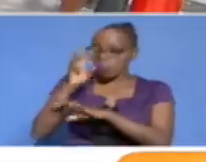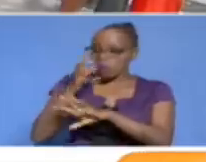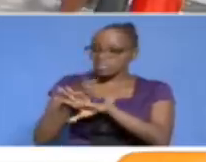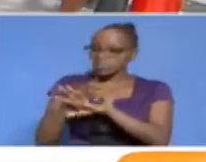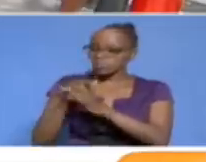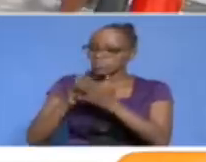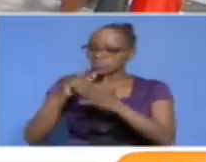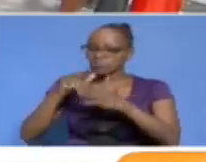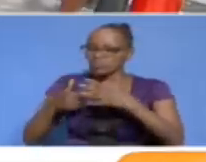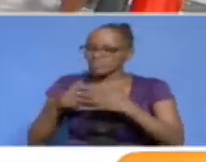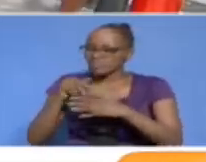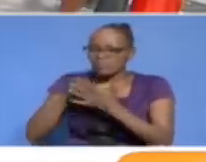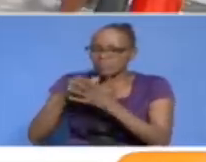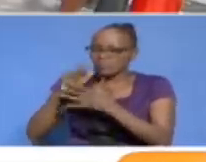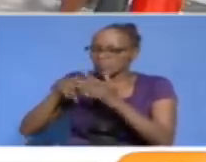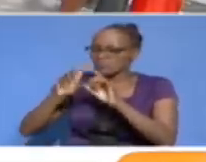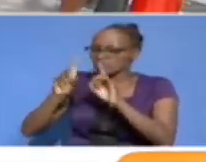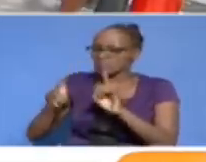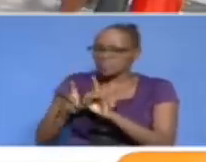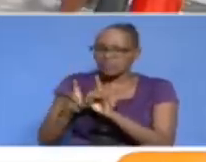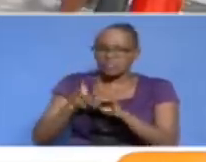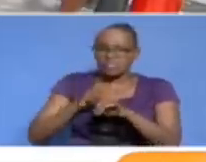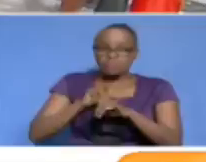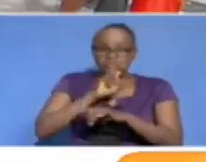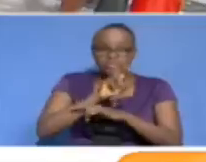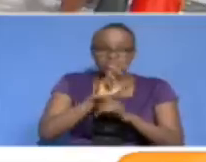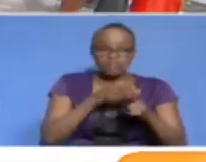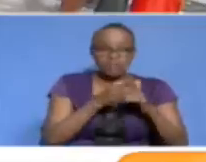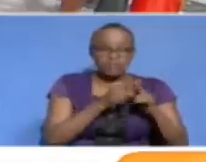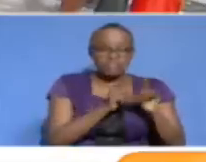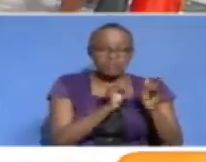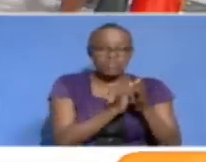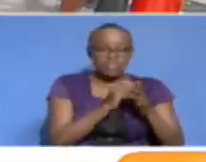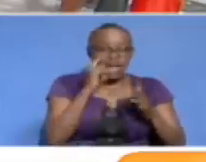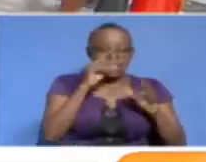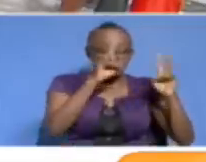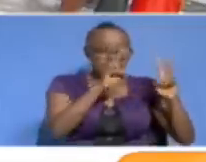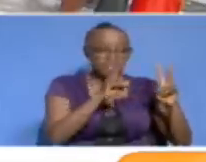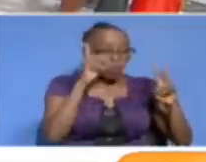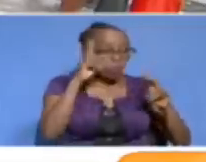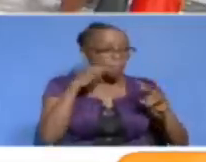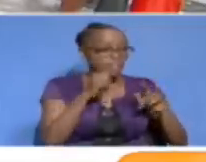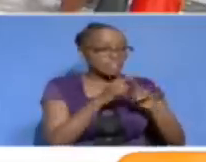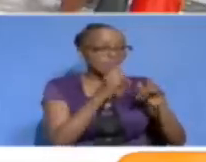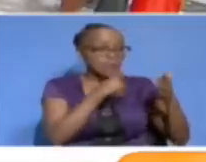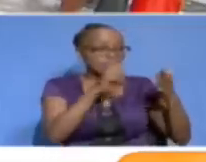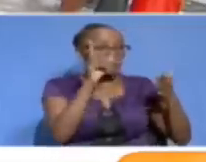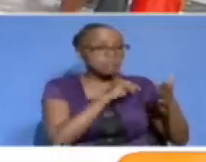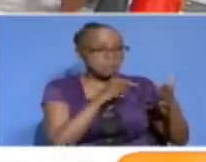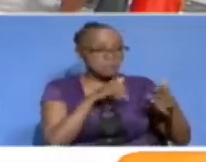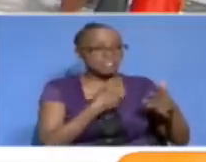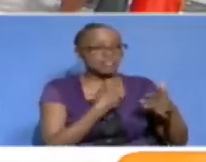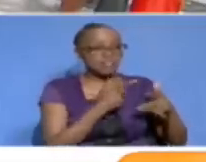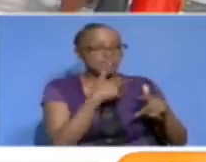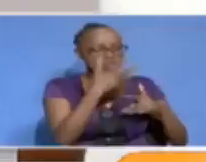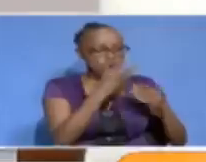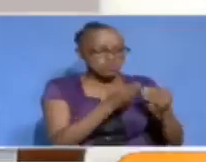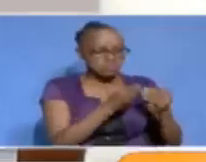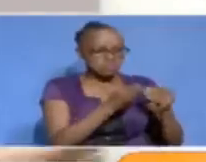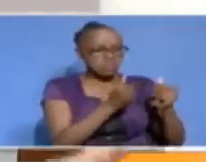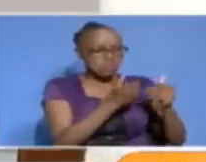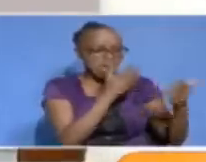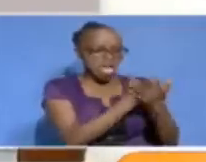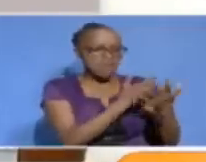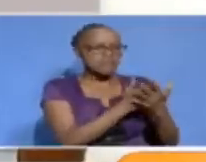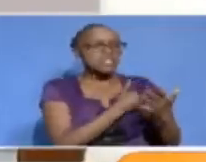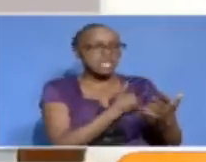he mean by that? What did he mean by that? I think when he comes here, you put that title madness now. Me, I've just proved myself. I always deal with